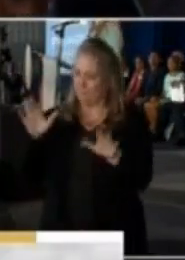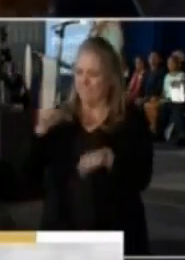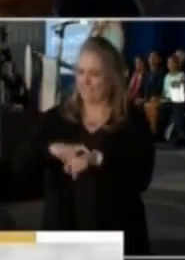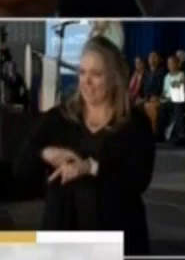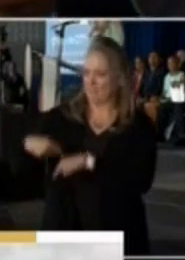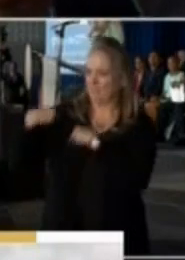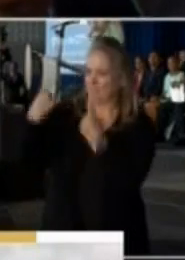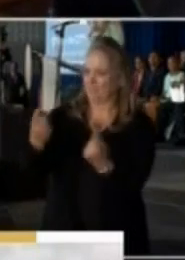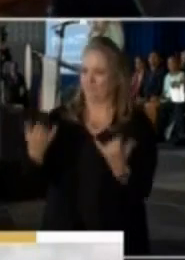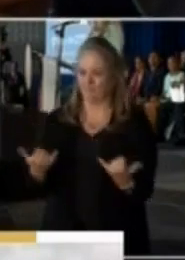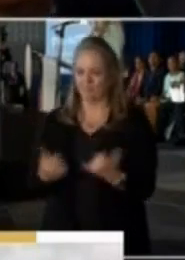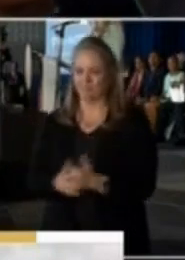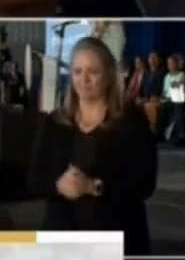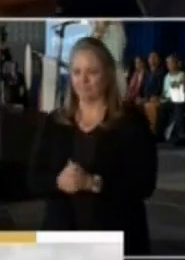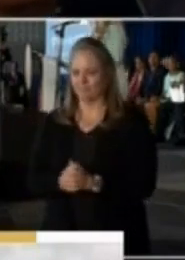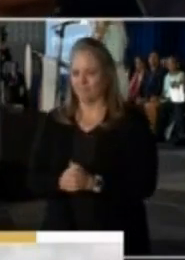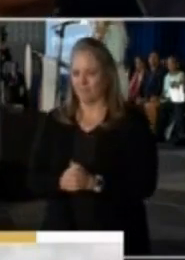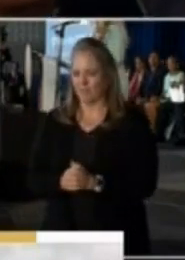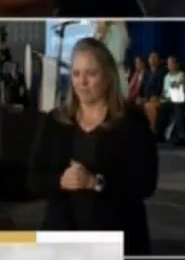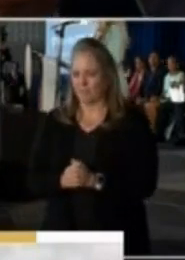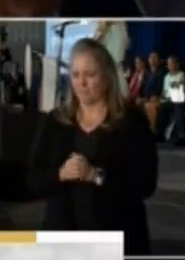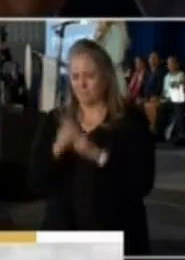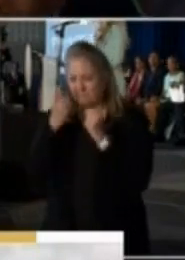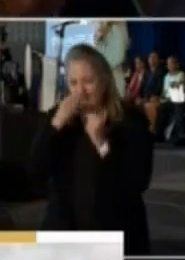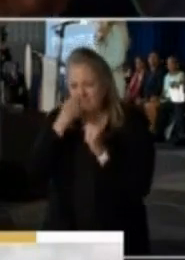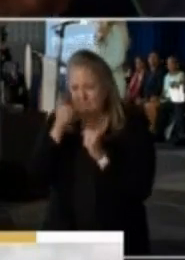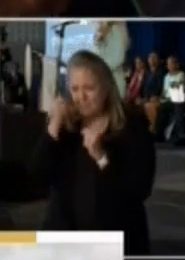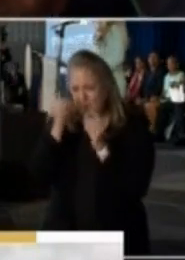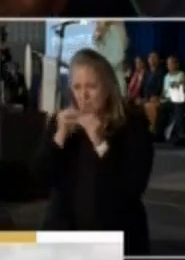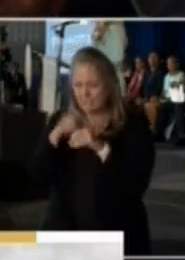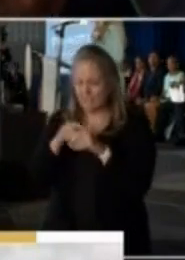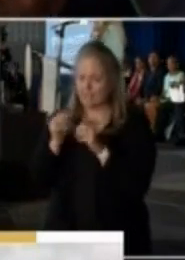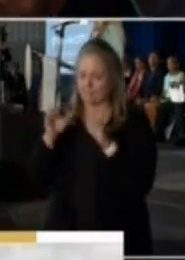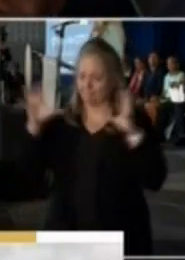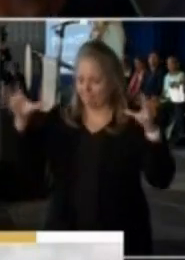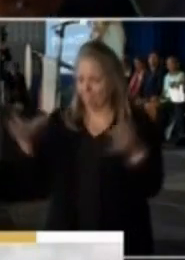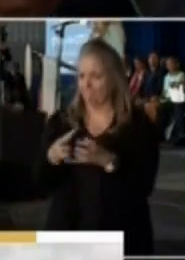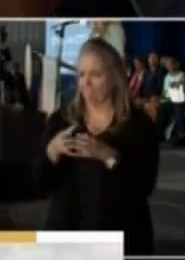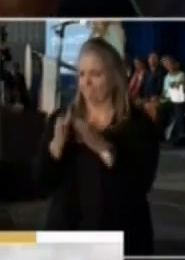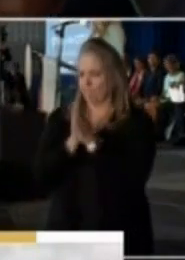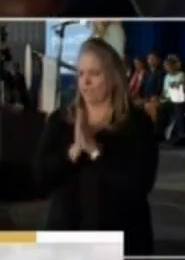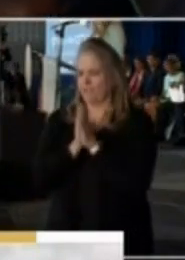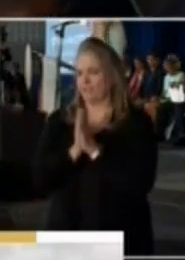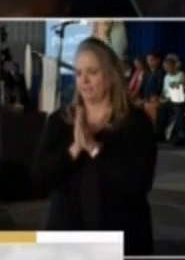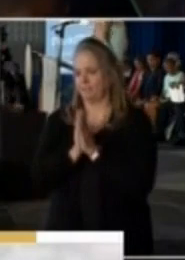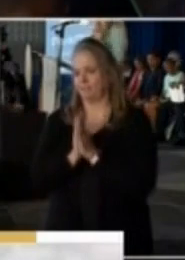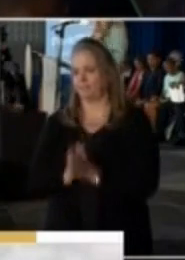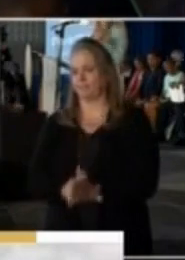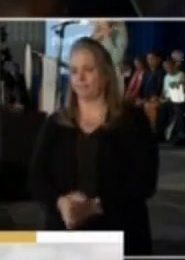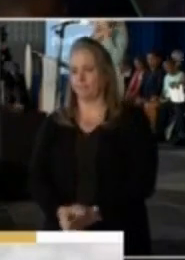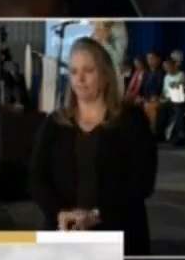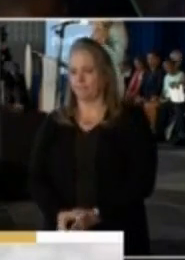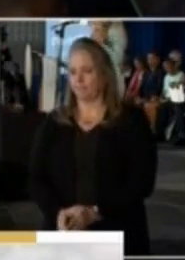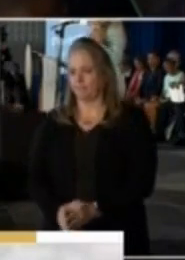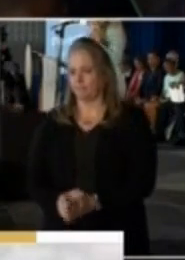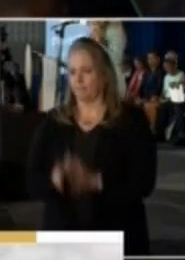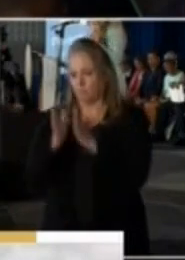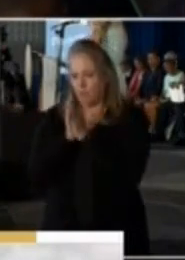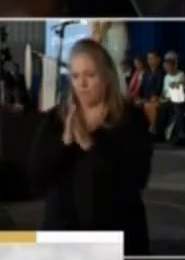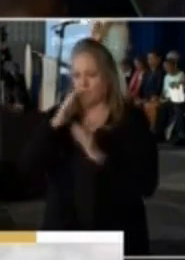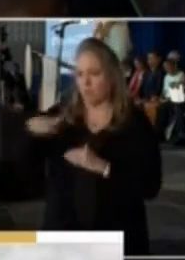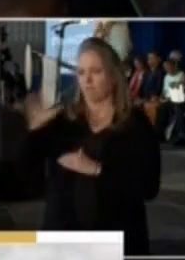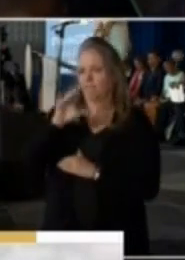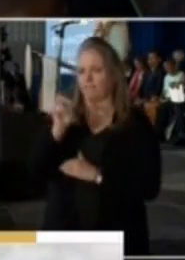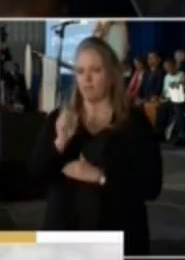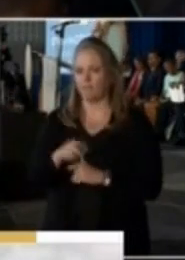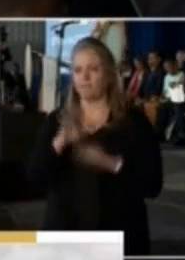more time for our city? And let's join together and pray. Dear Heavenly Father, as we gather here today,